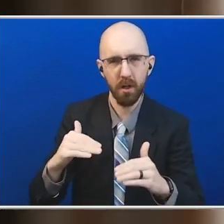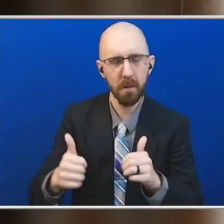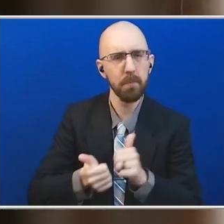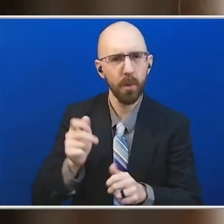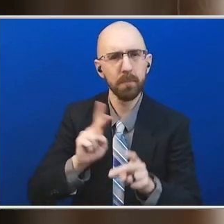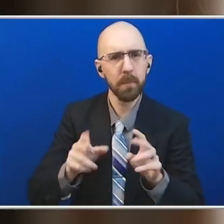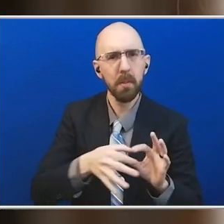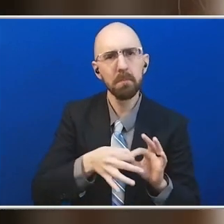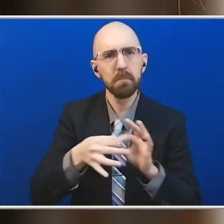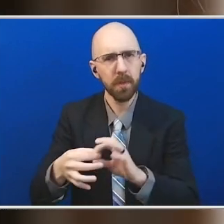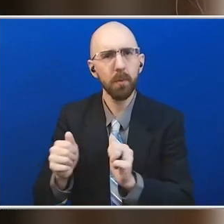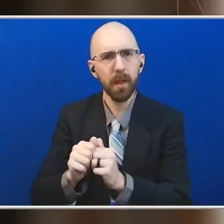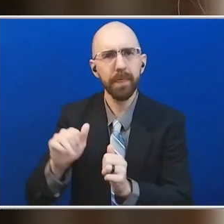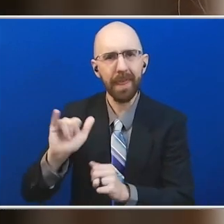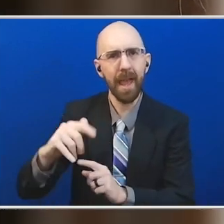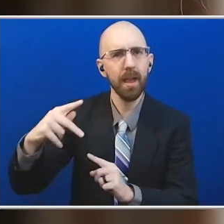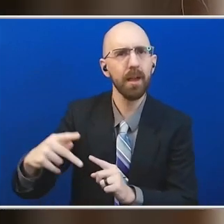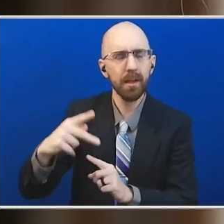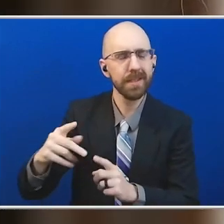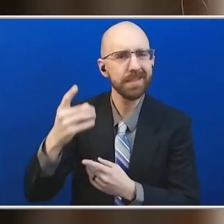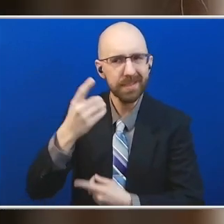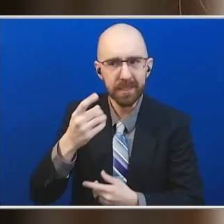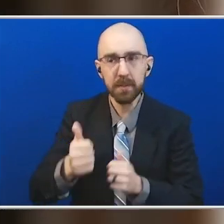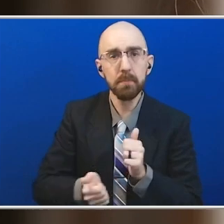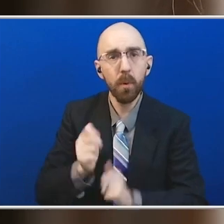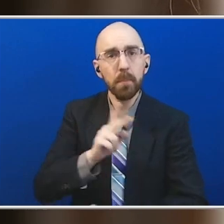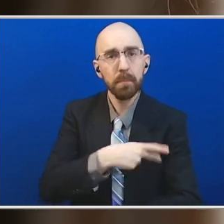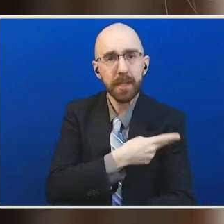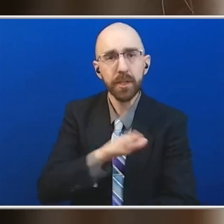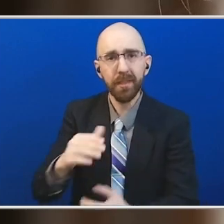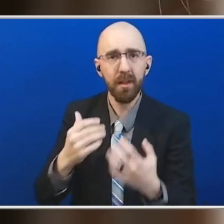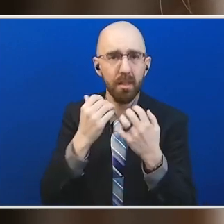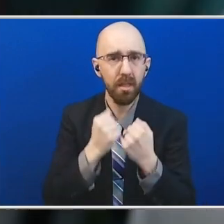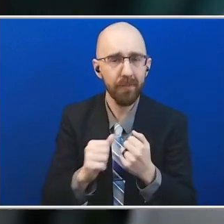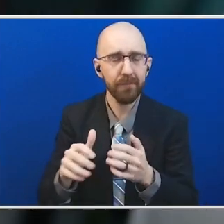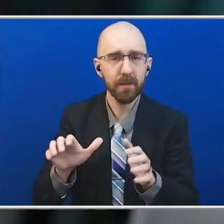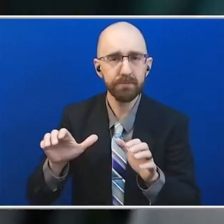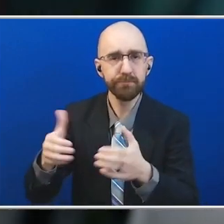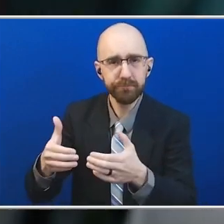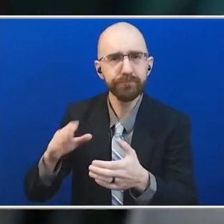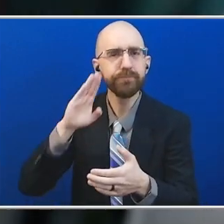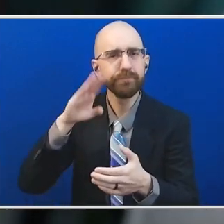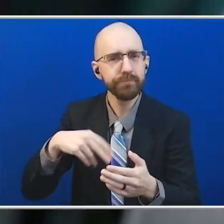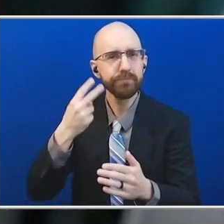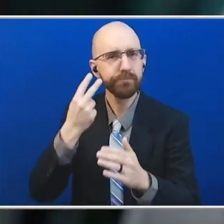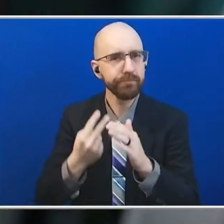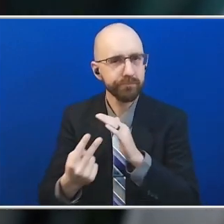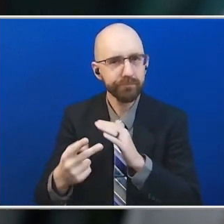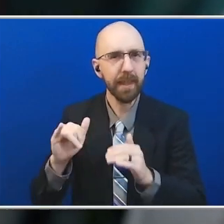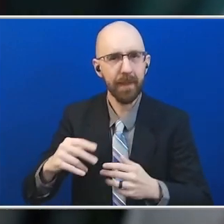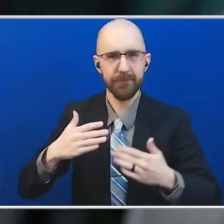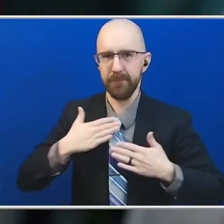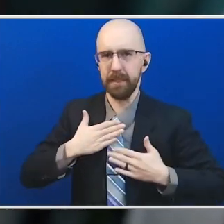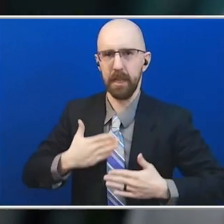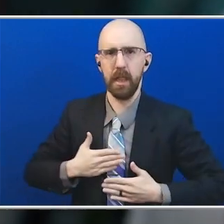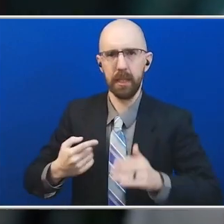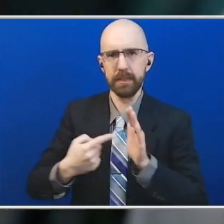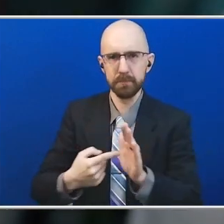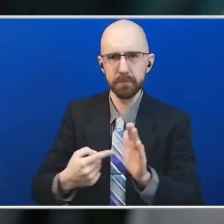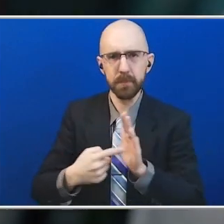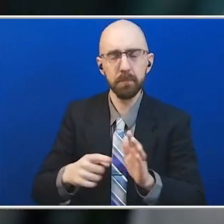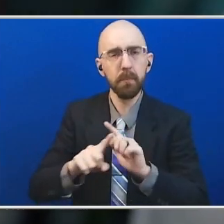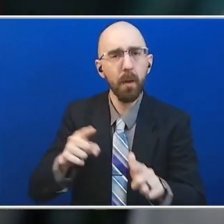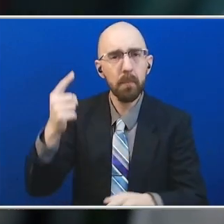Parkinson's. Most patients, though, and their loved ones know to expect these physical symptoms. But mental symptoms,